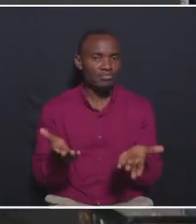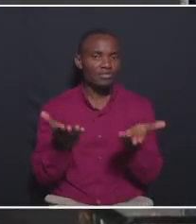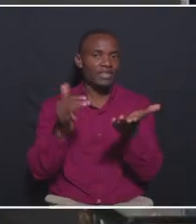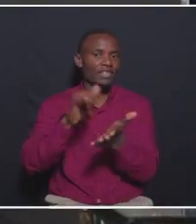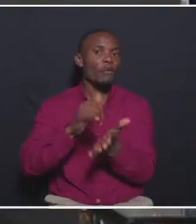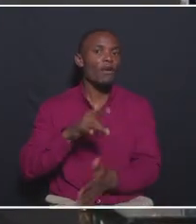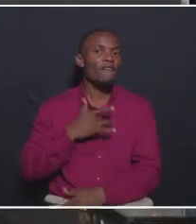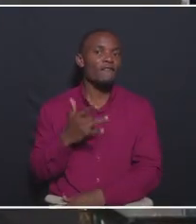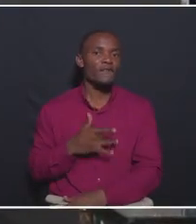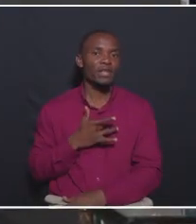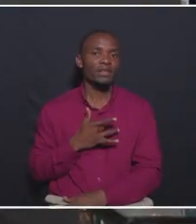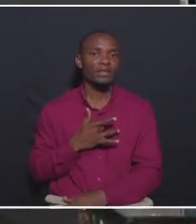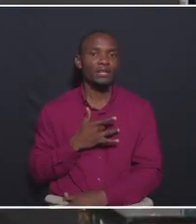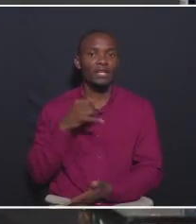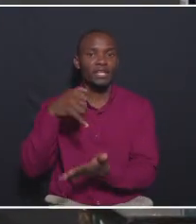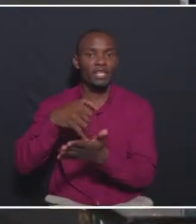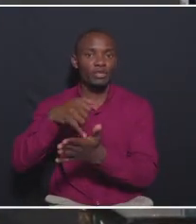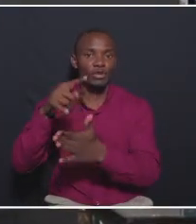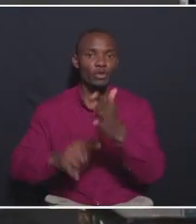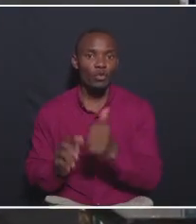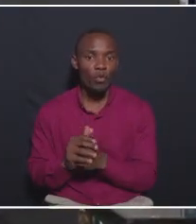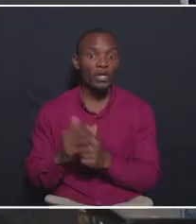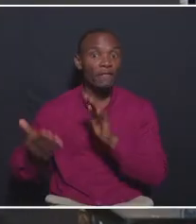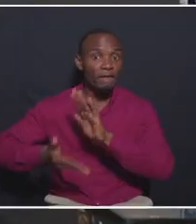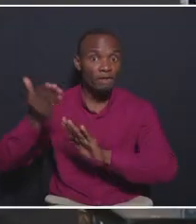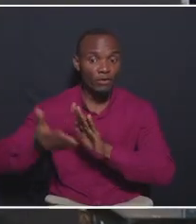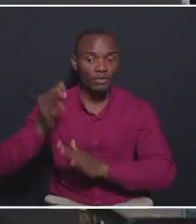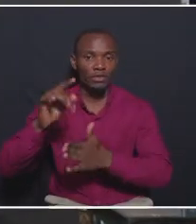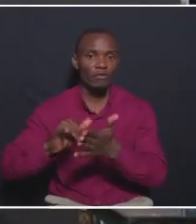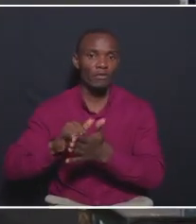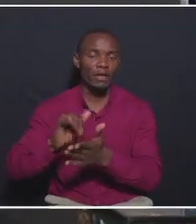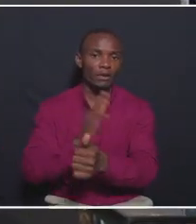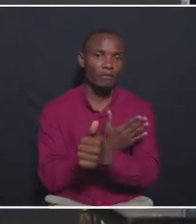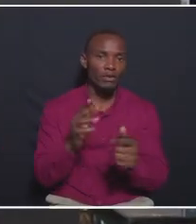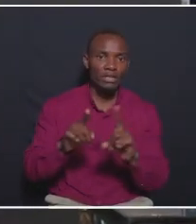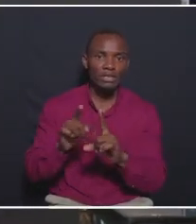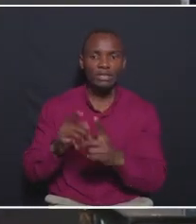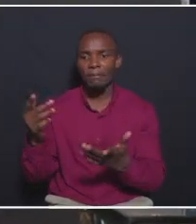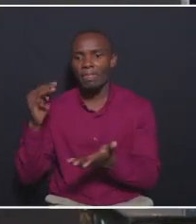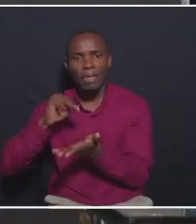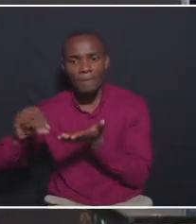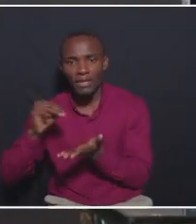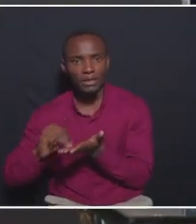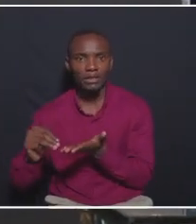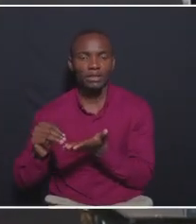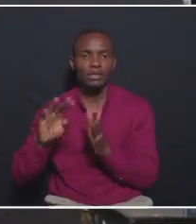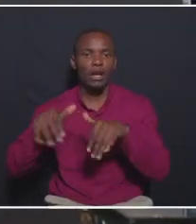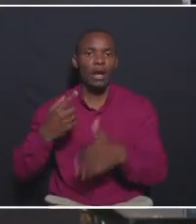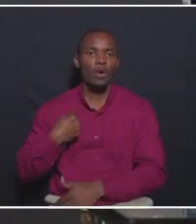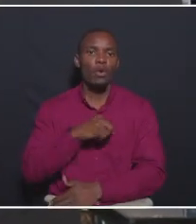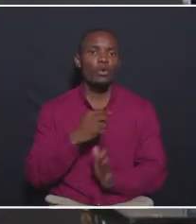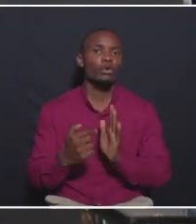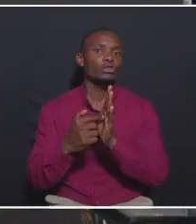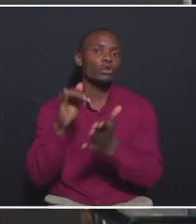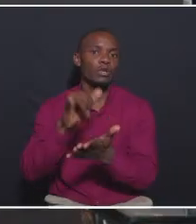including the frequencies of that music, including the message, the vocals, how are we laying them. So you'll find, if you